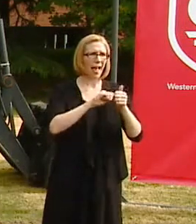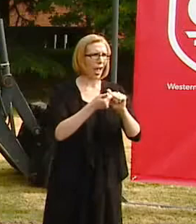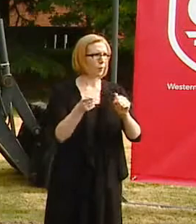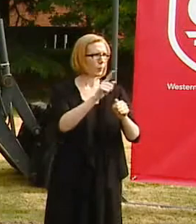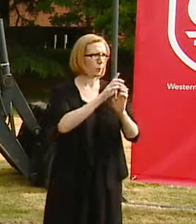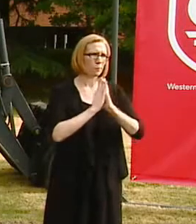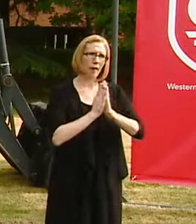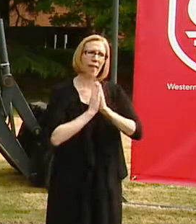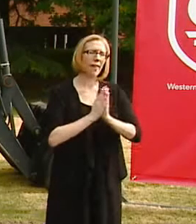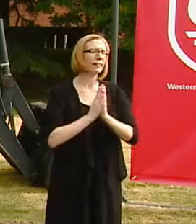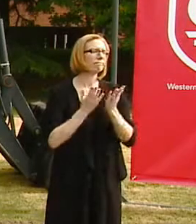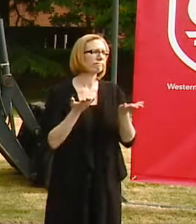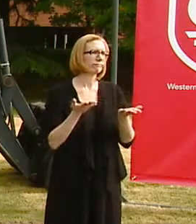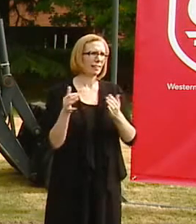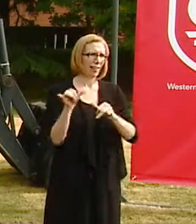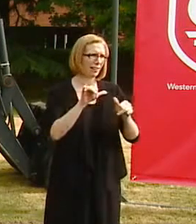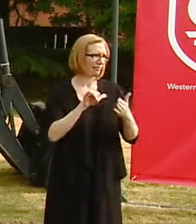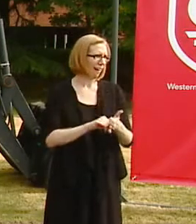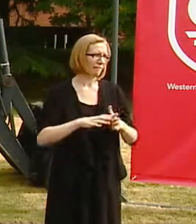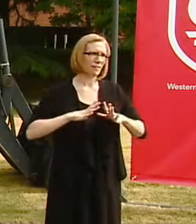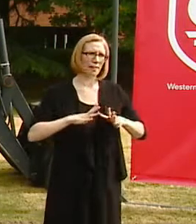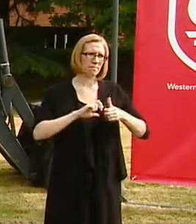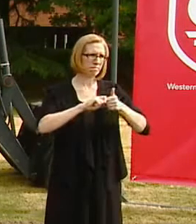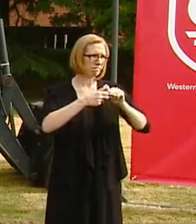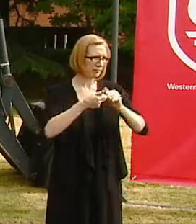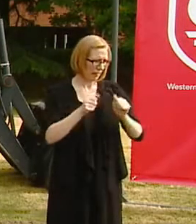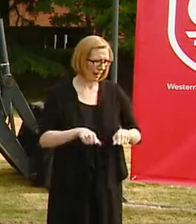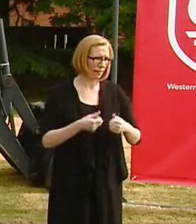pray like that, it's fine.